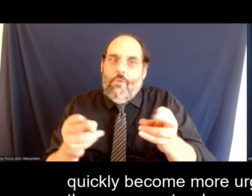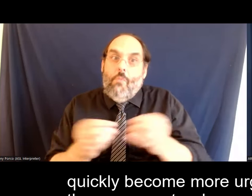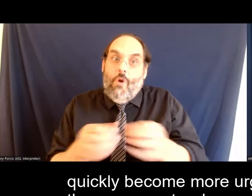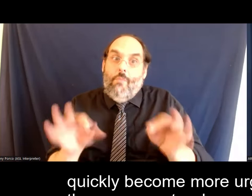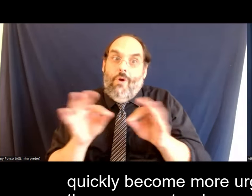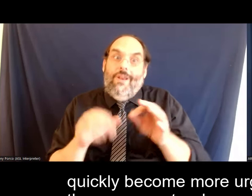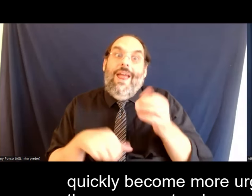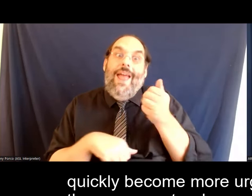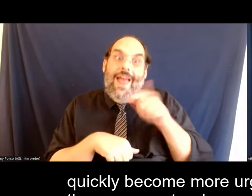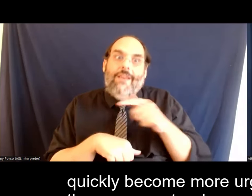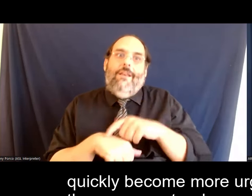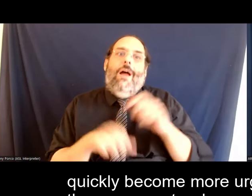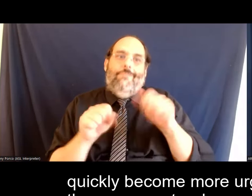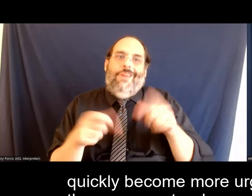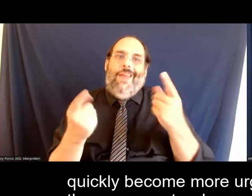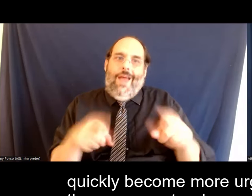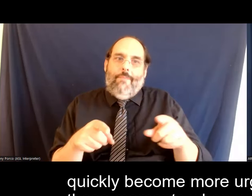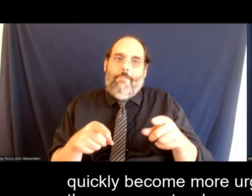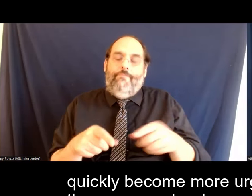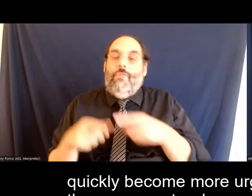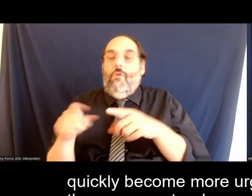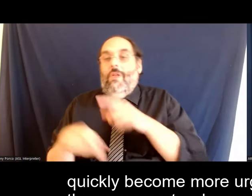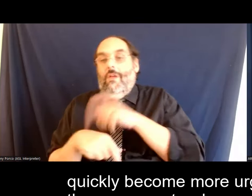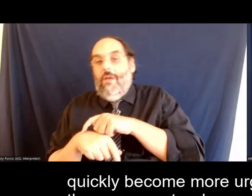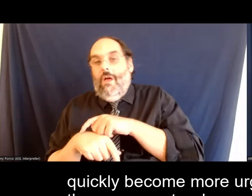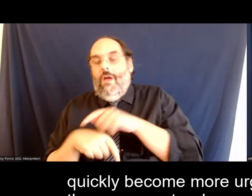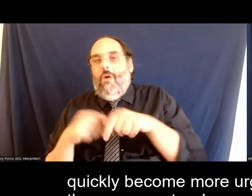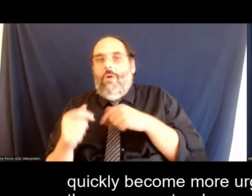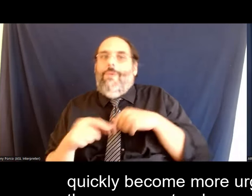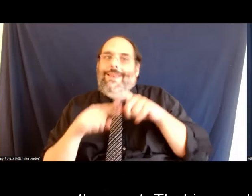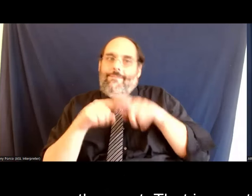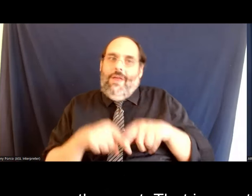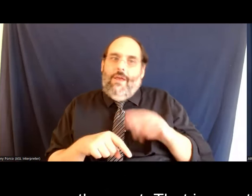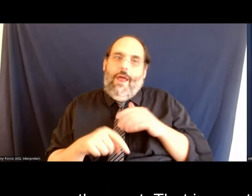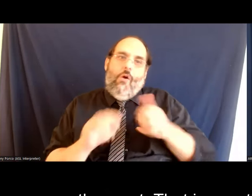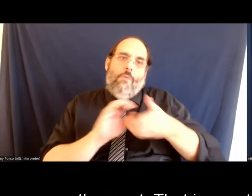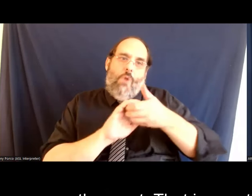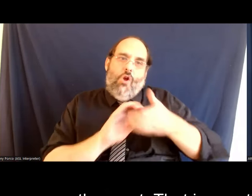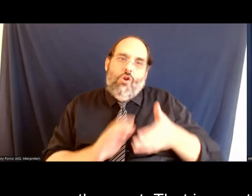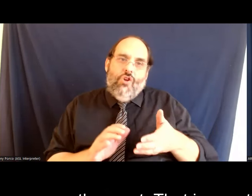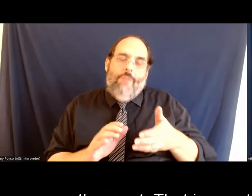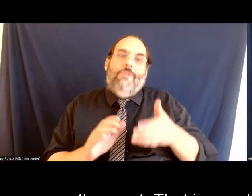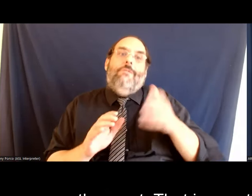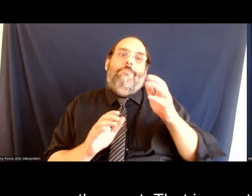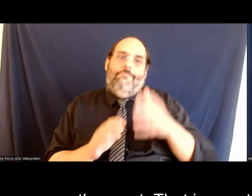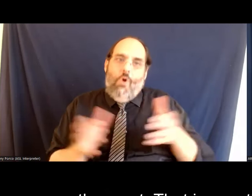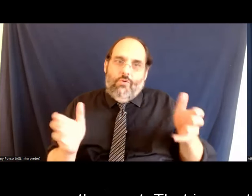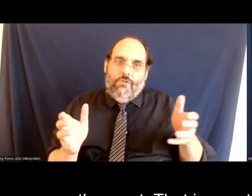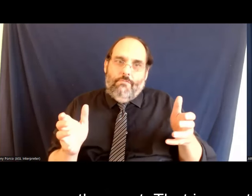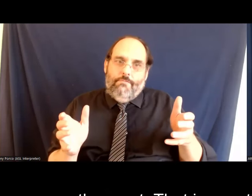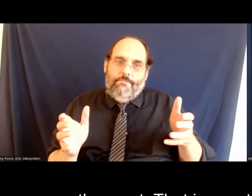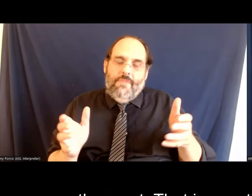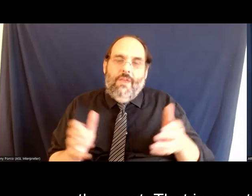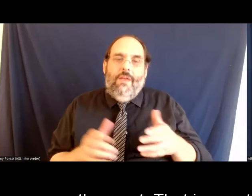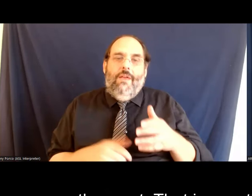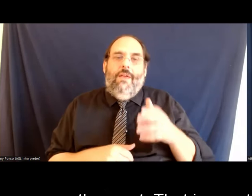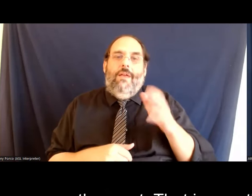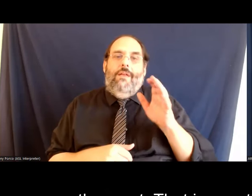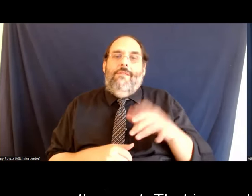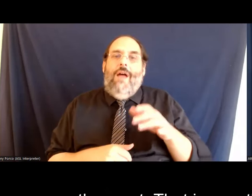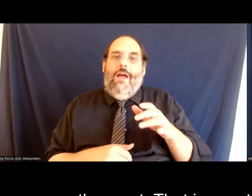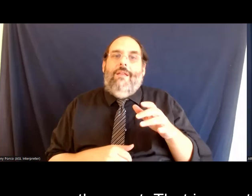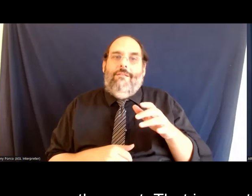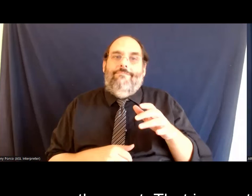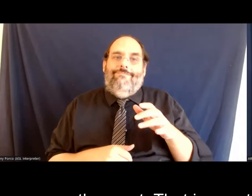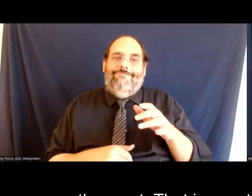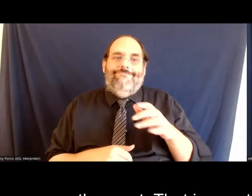time. It is in those moments when we rely on our partnerships the most. That is exactly what